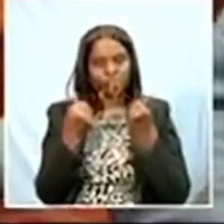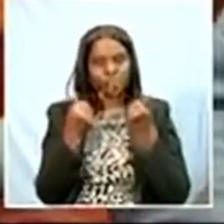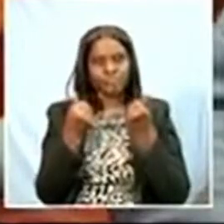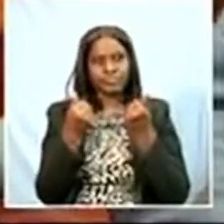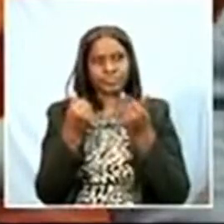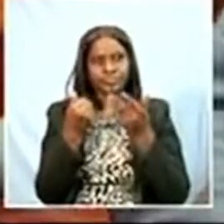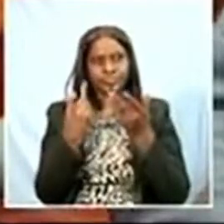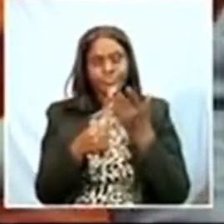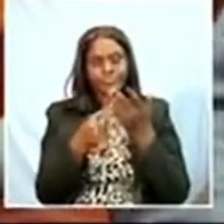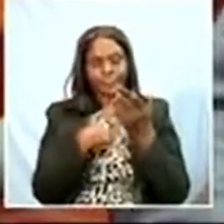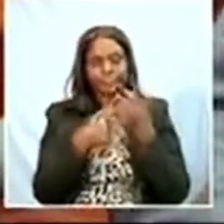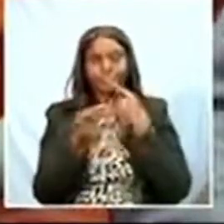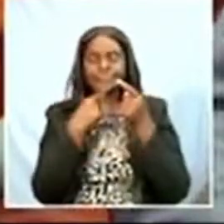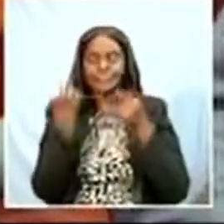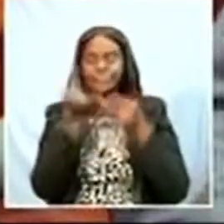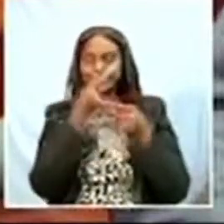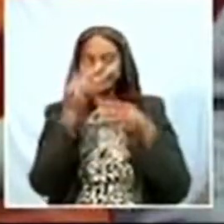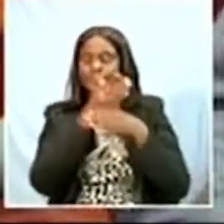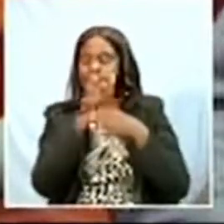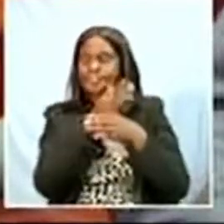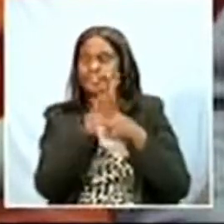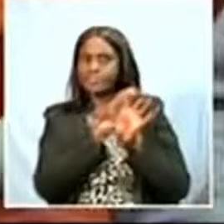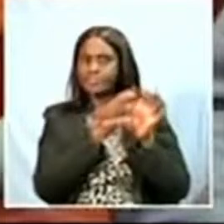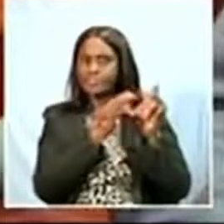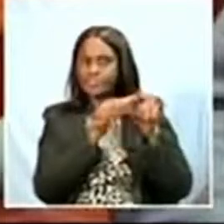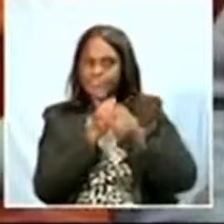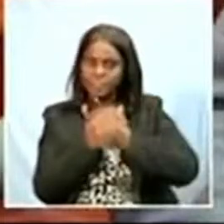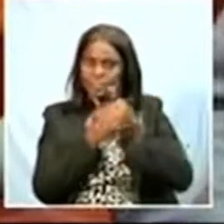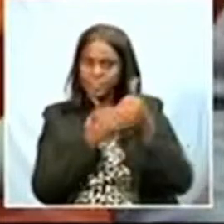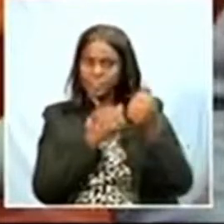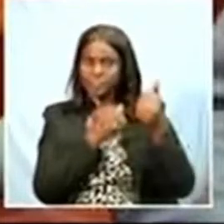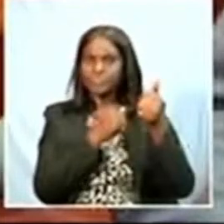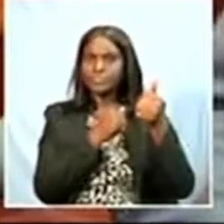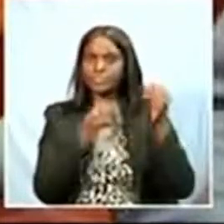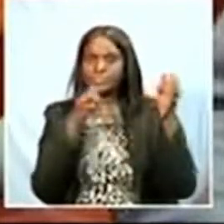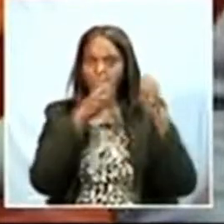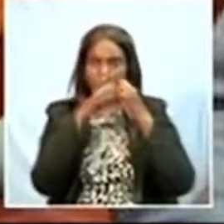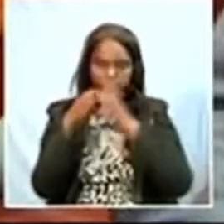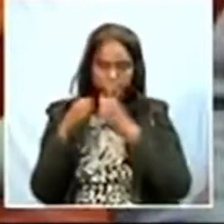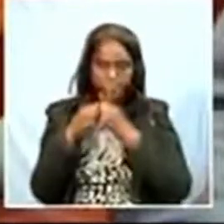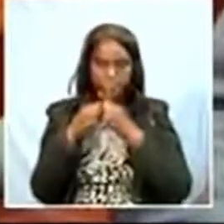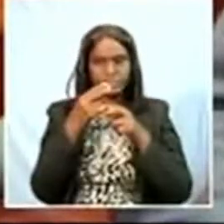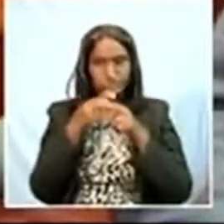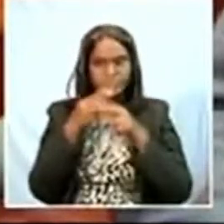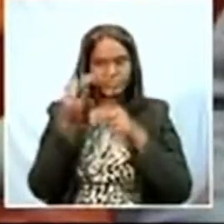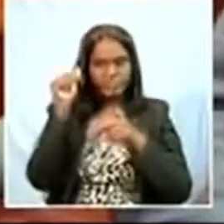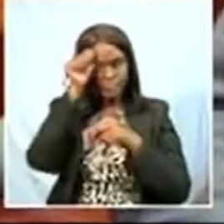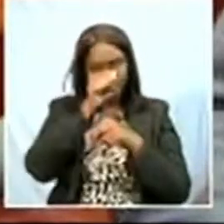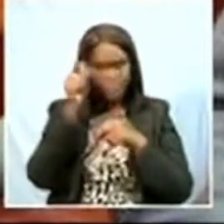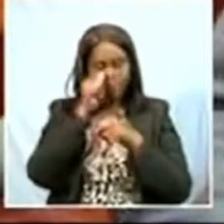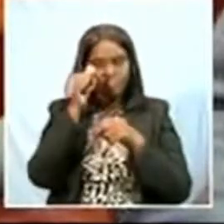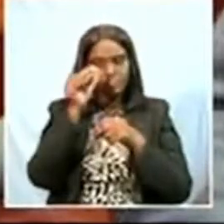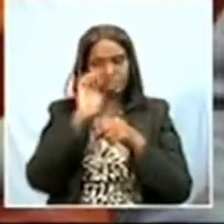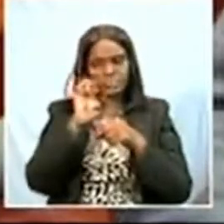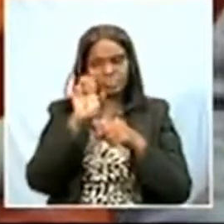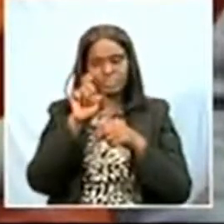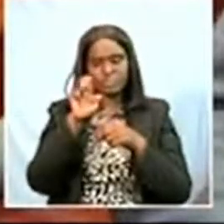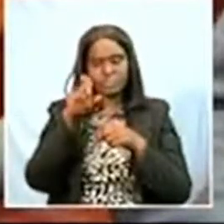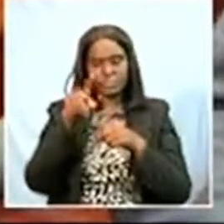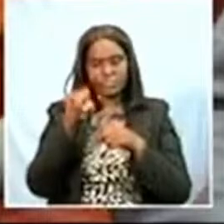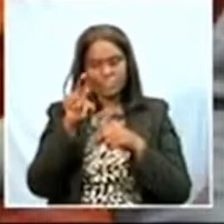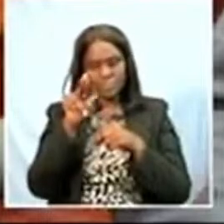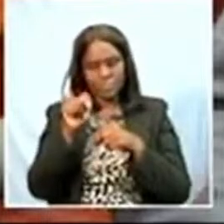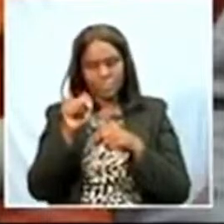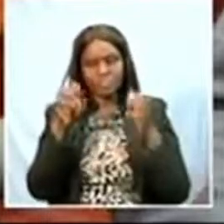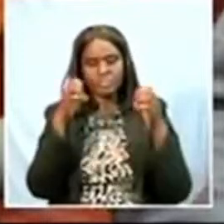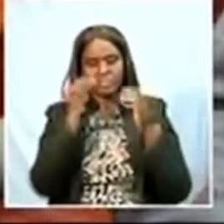what would I put it? Only the trade part. There's another continental bank called the African Export and Import Bank,